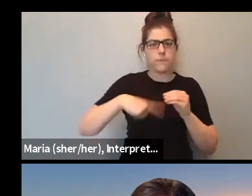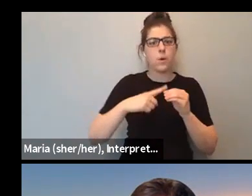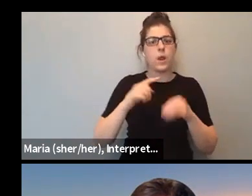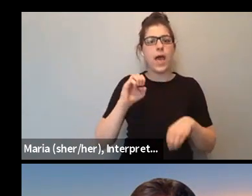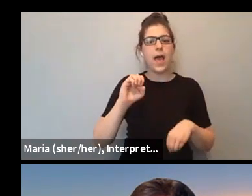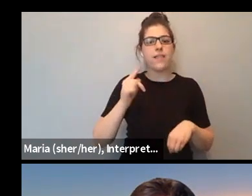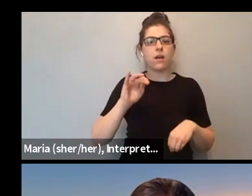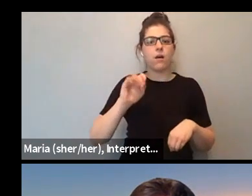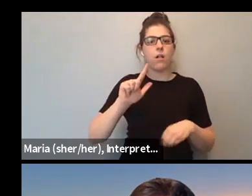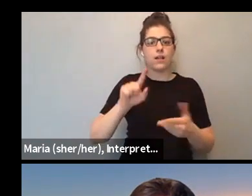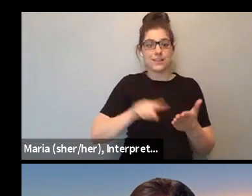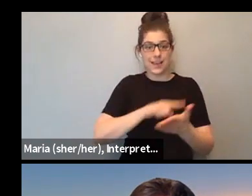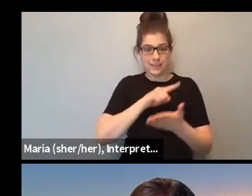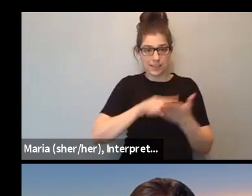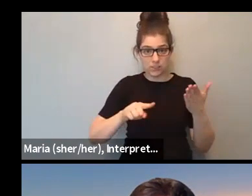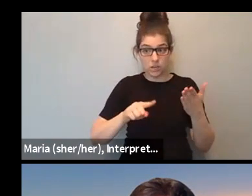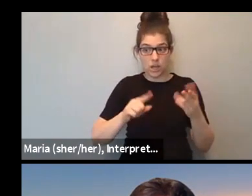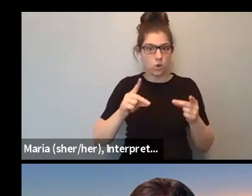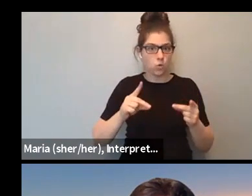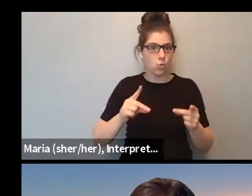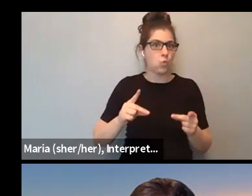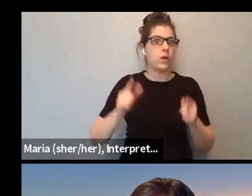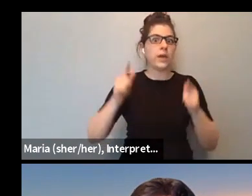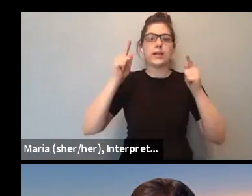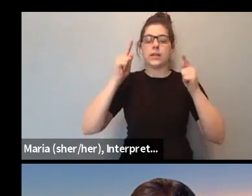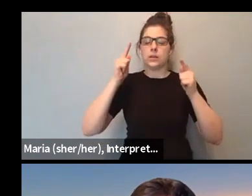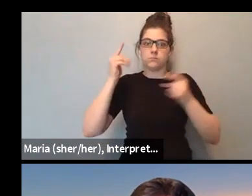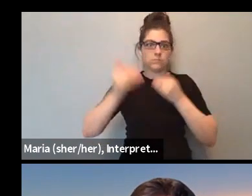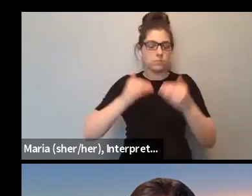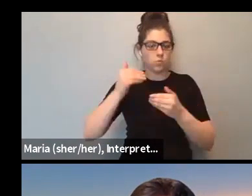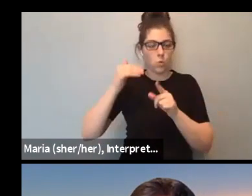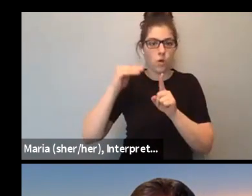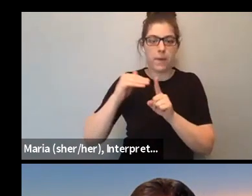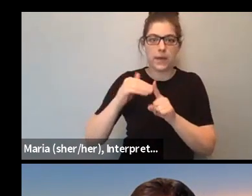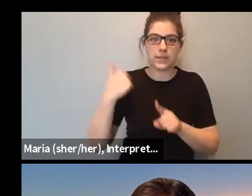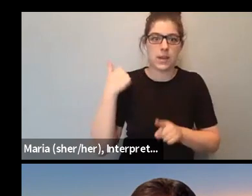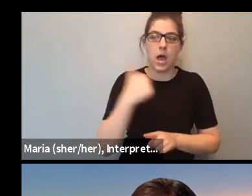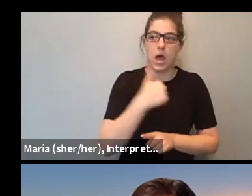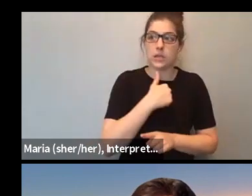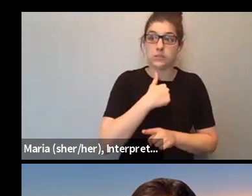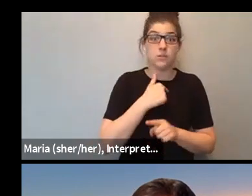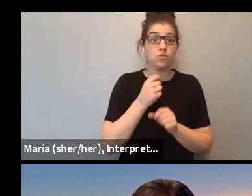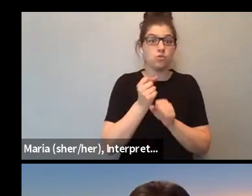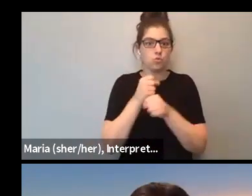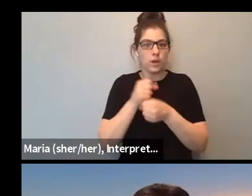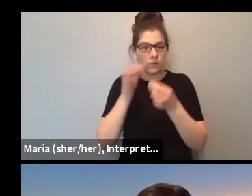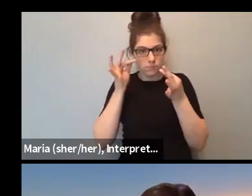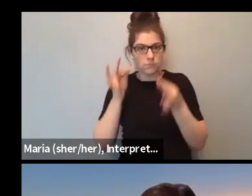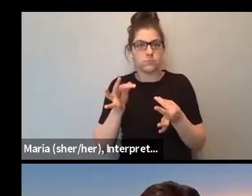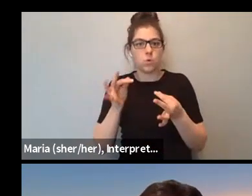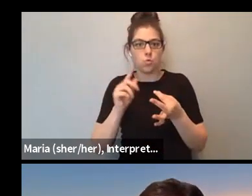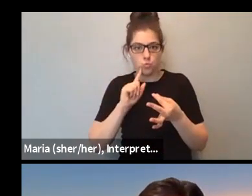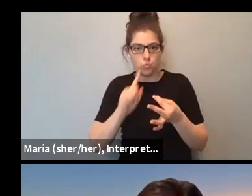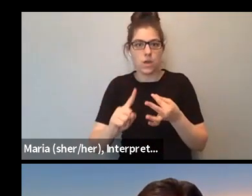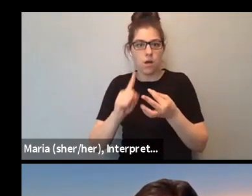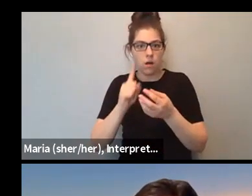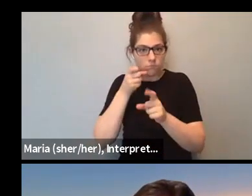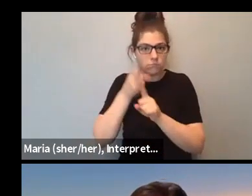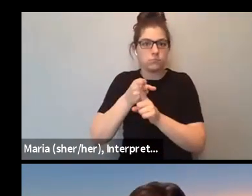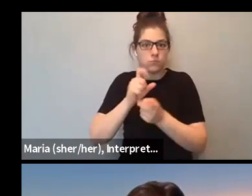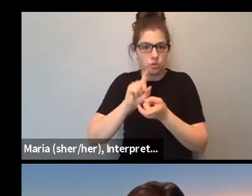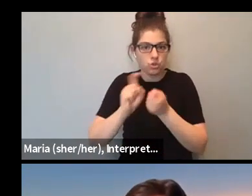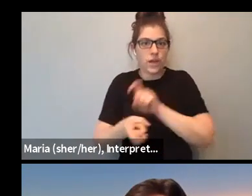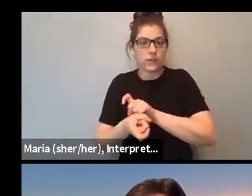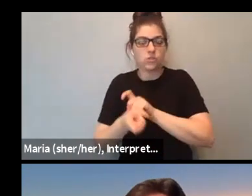it quickly and with great urgency reminded us that to create definitive change, we must align with